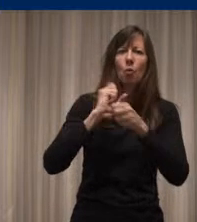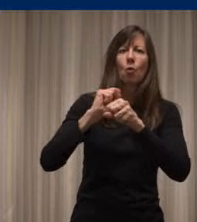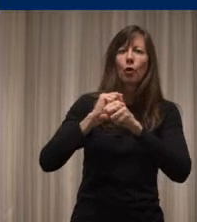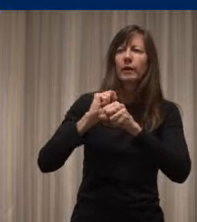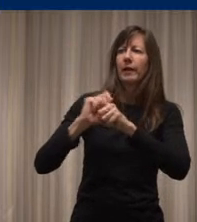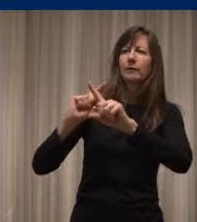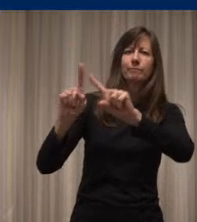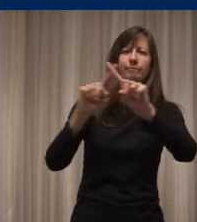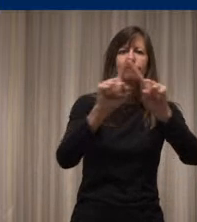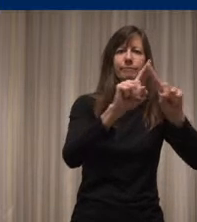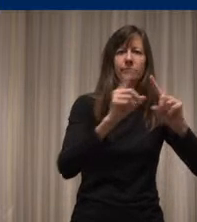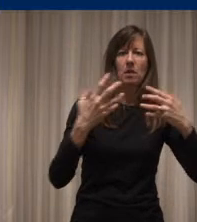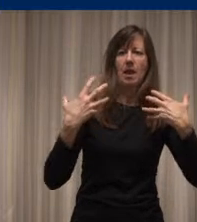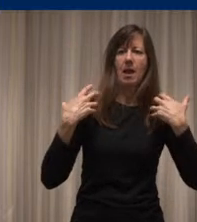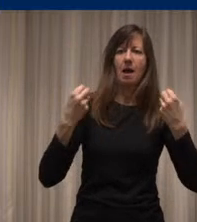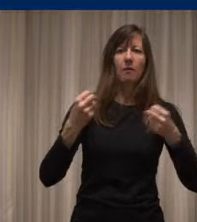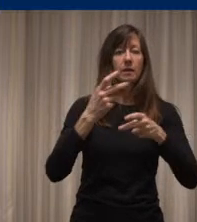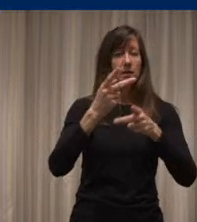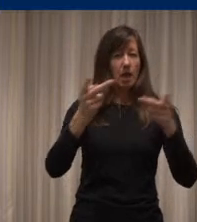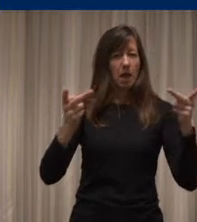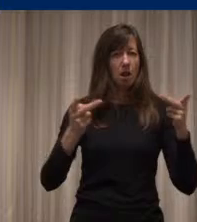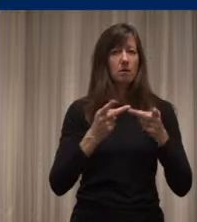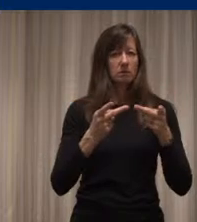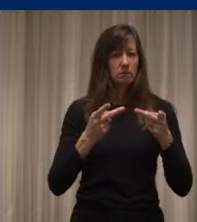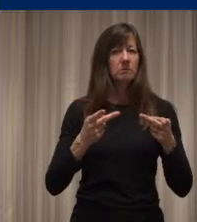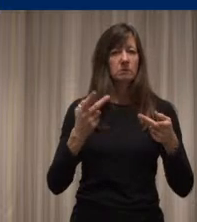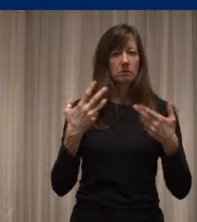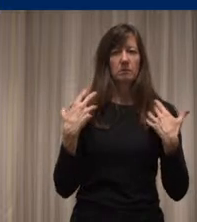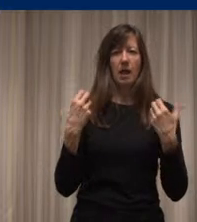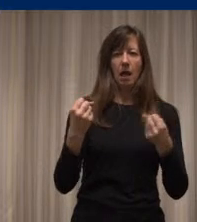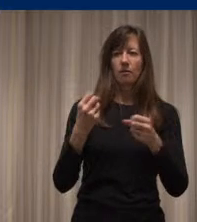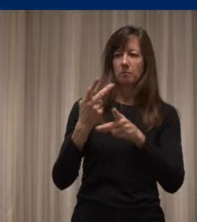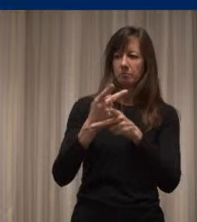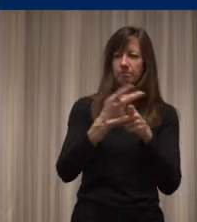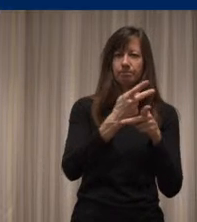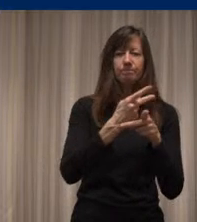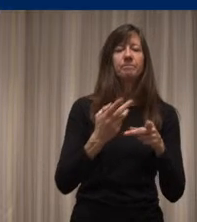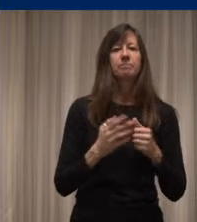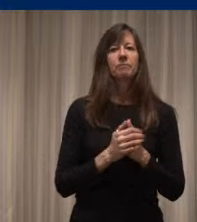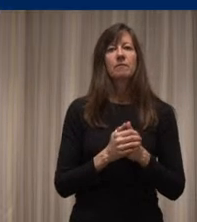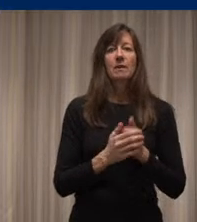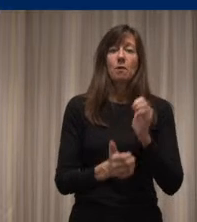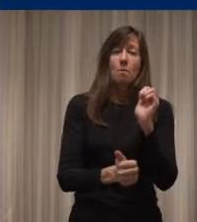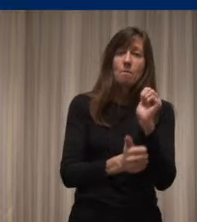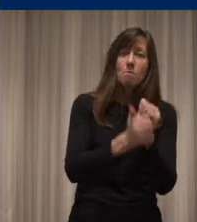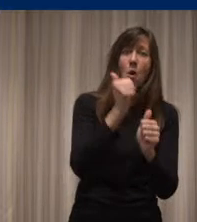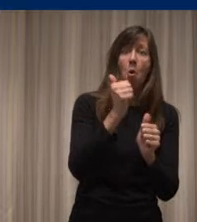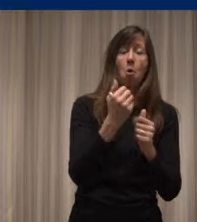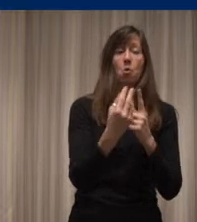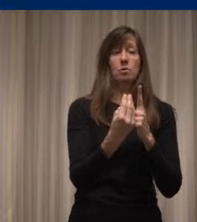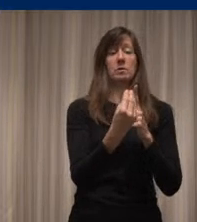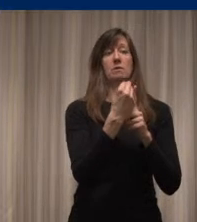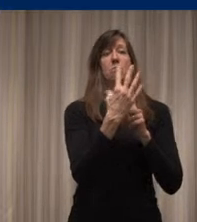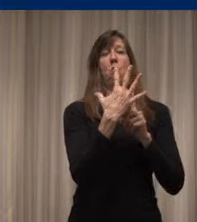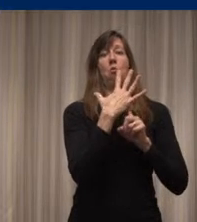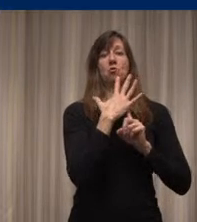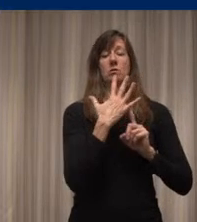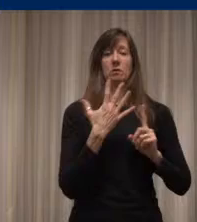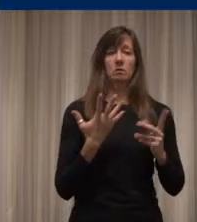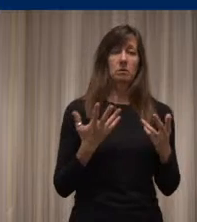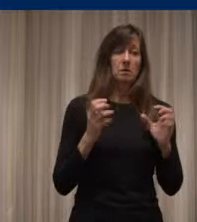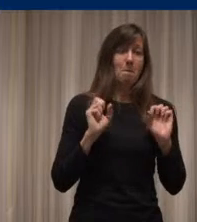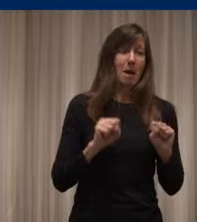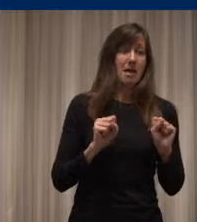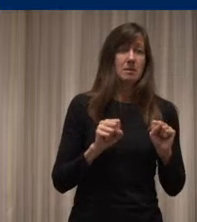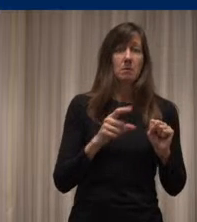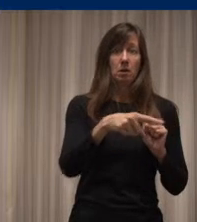healthcare workers that are most exposed to the public that might have, that either definitely or might have